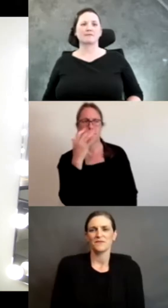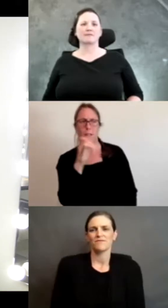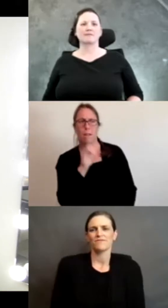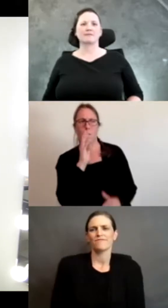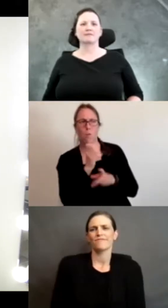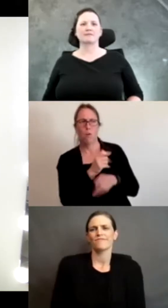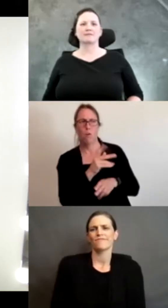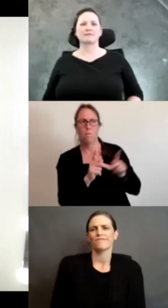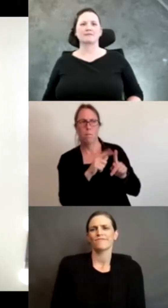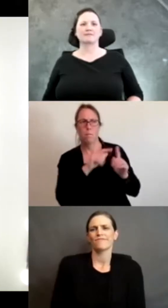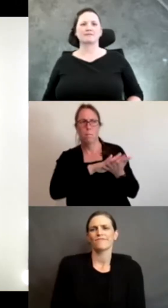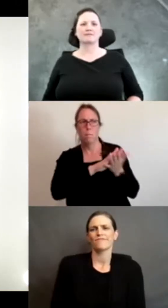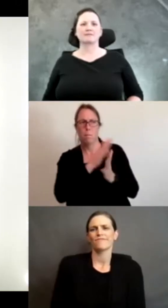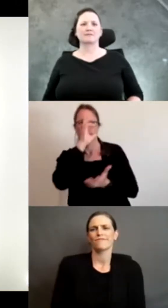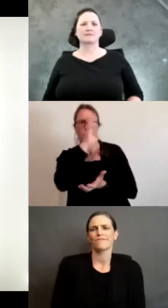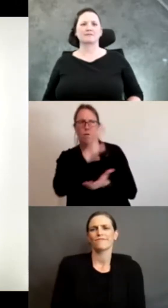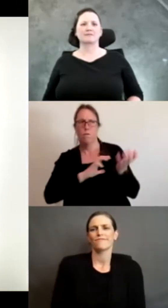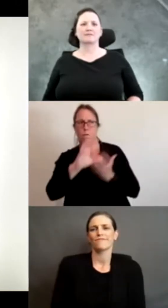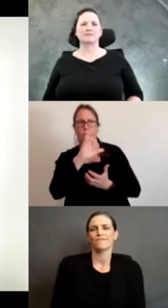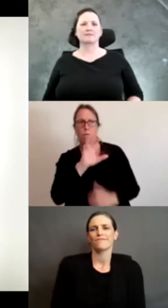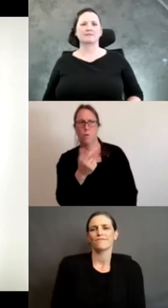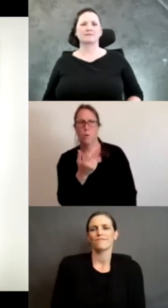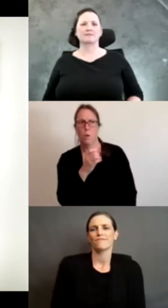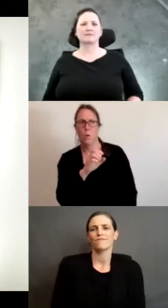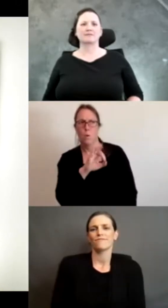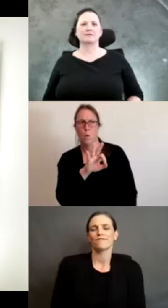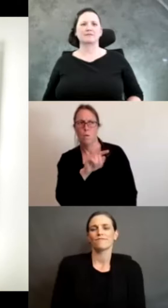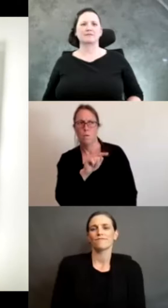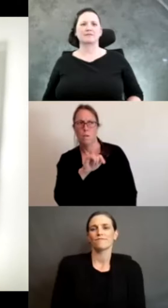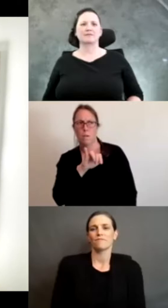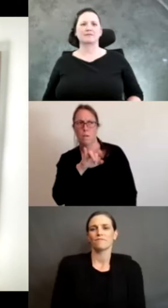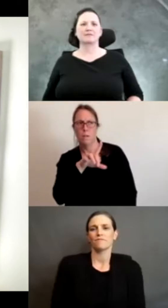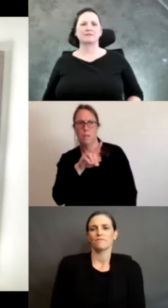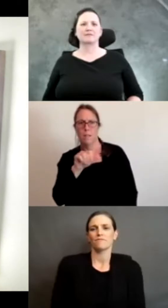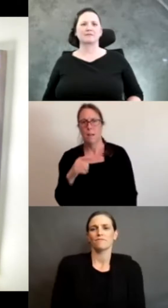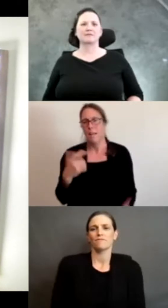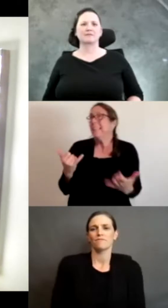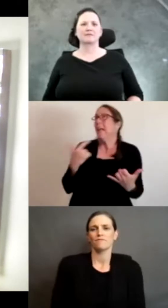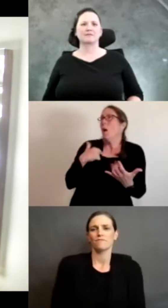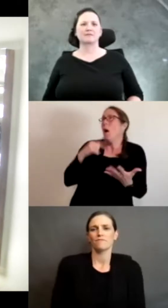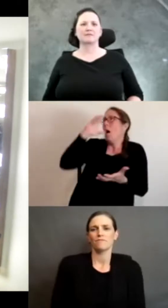Goof Tilda. Now I'm confused.